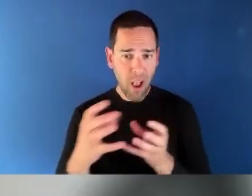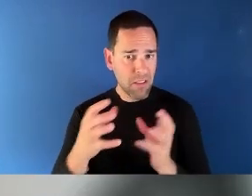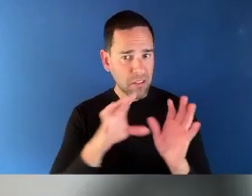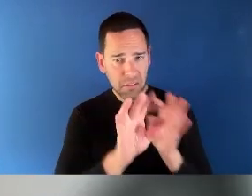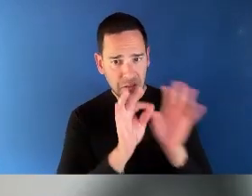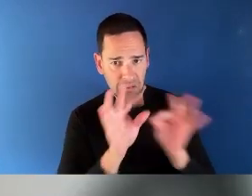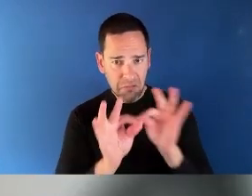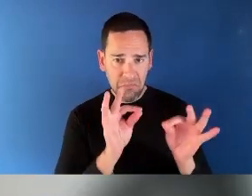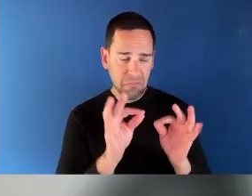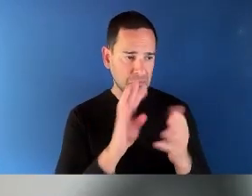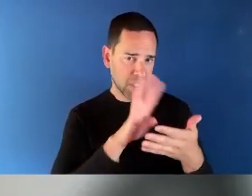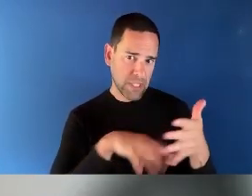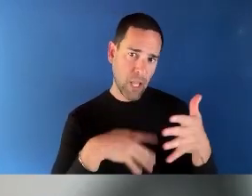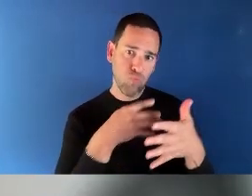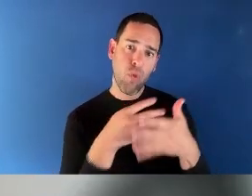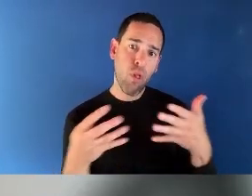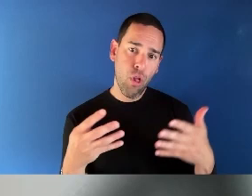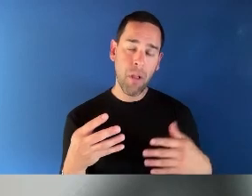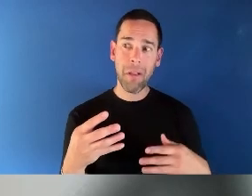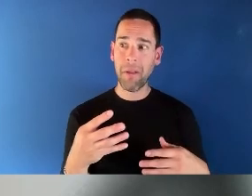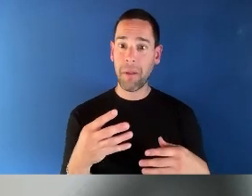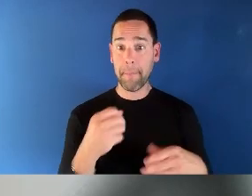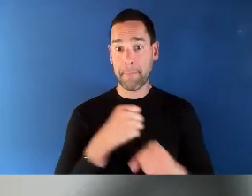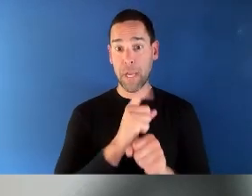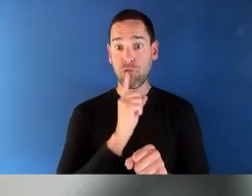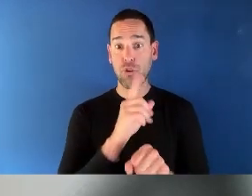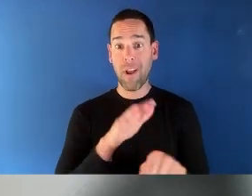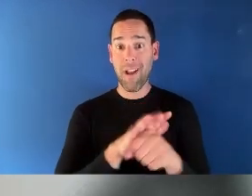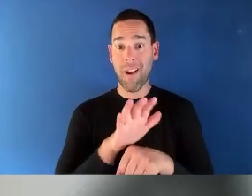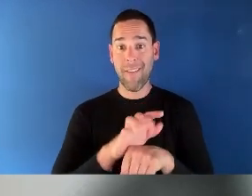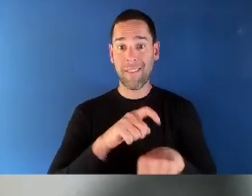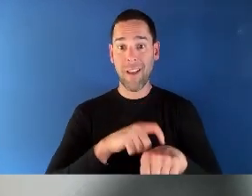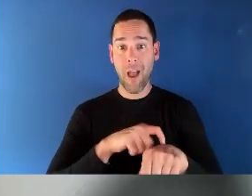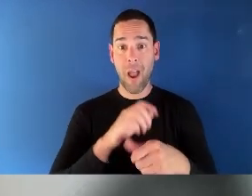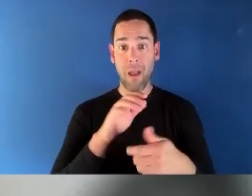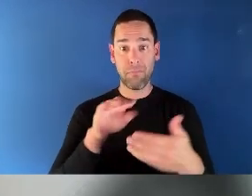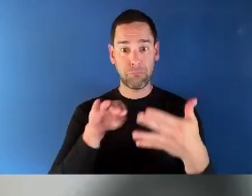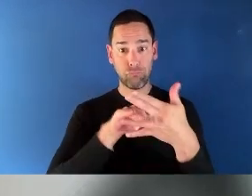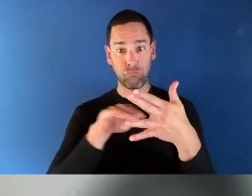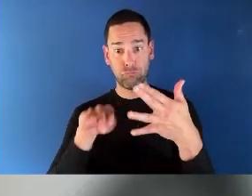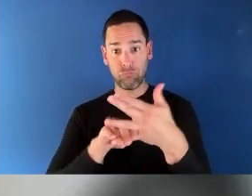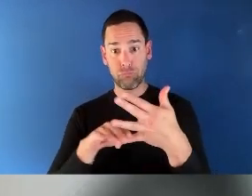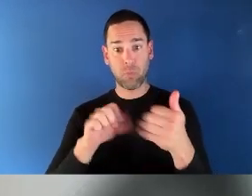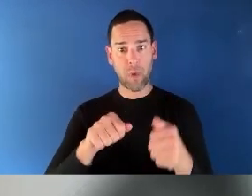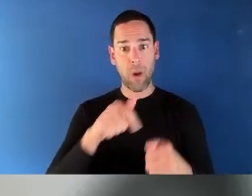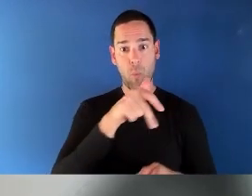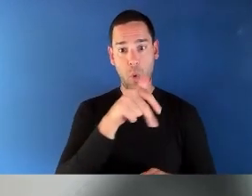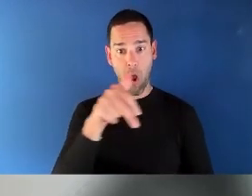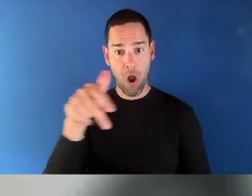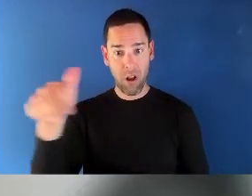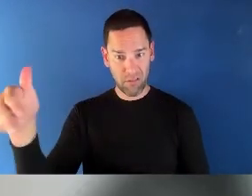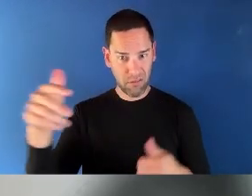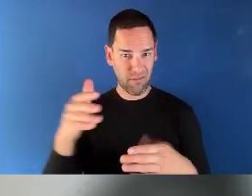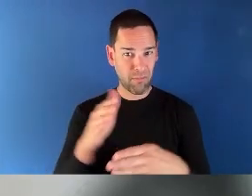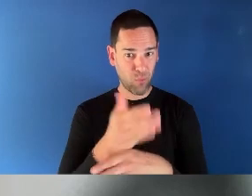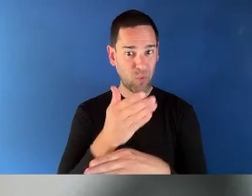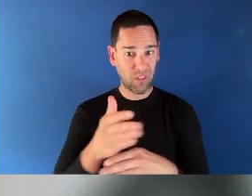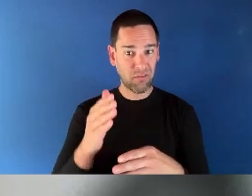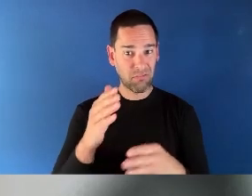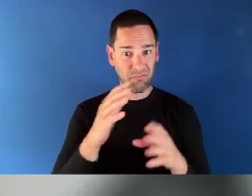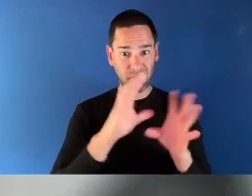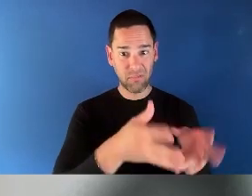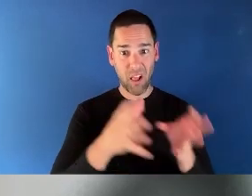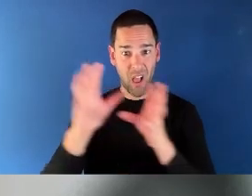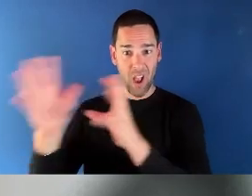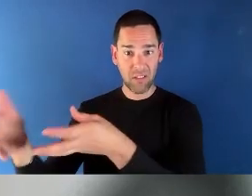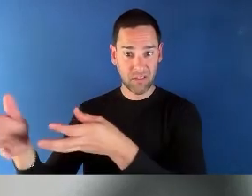I can easily walk to my classes and move between them easily and across. And if I need to move across